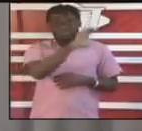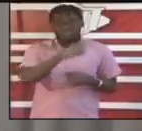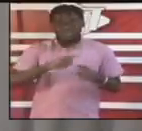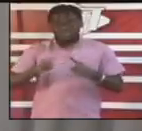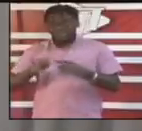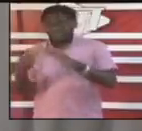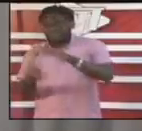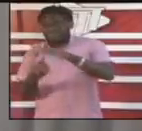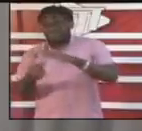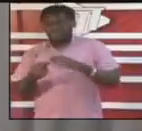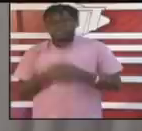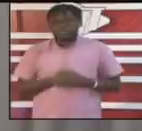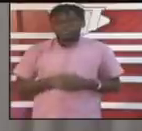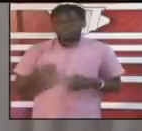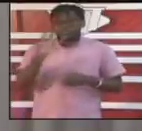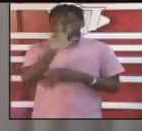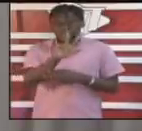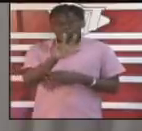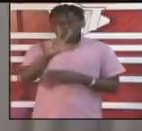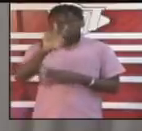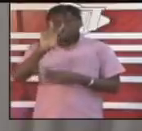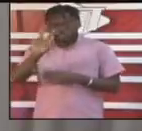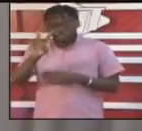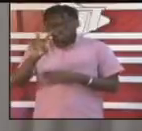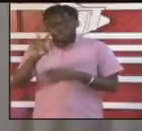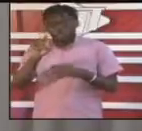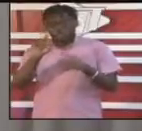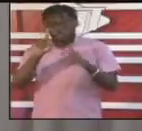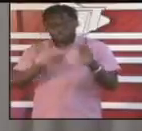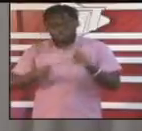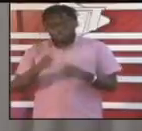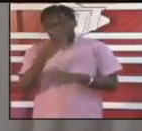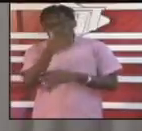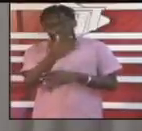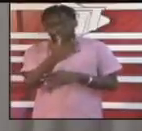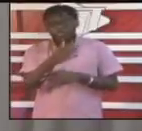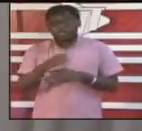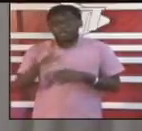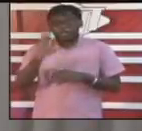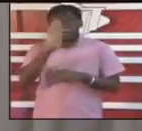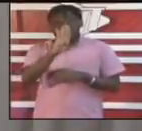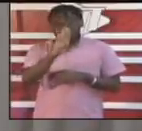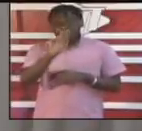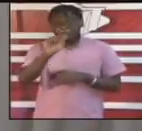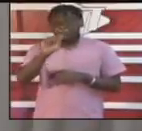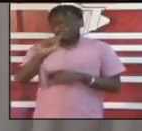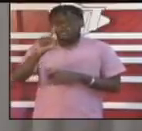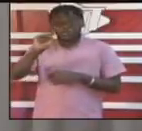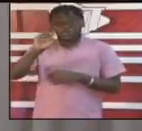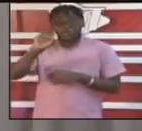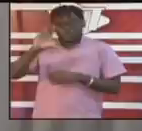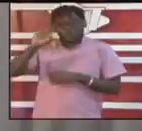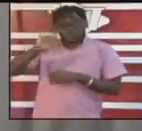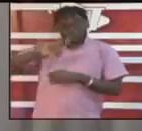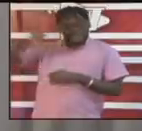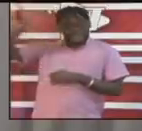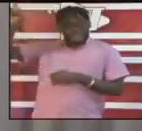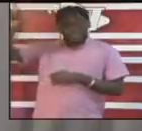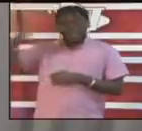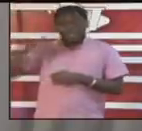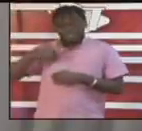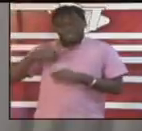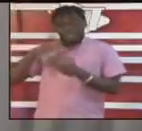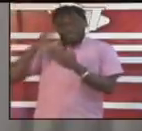facility, there are 32 persons. At the Balandre facility, there are 42. UE Freedom Hall remain with 45